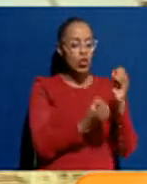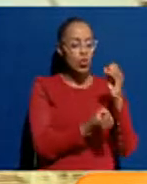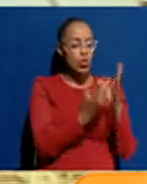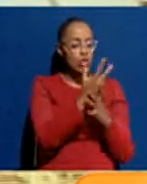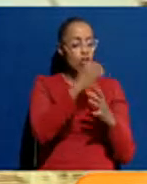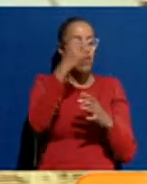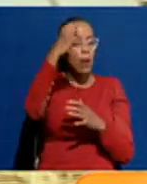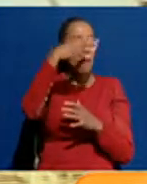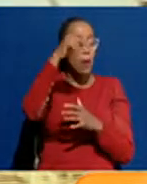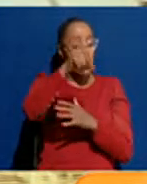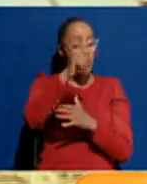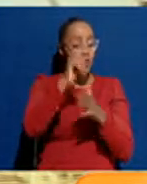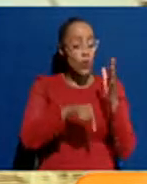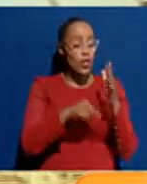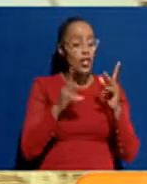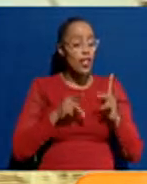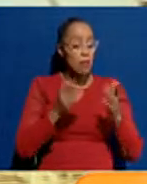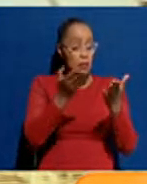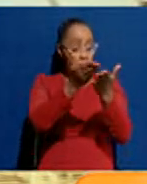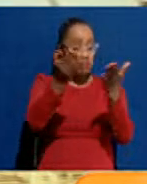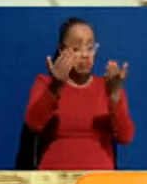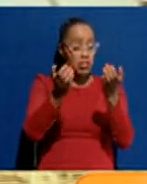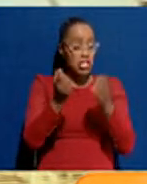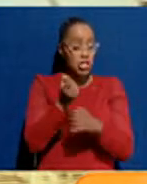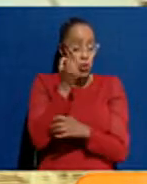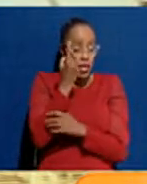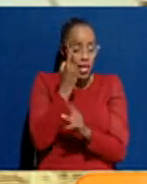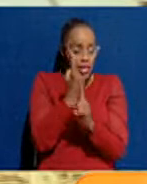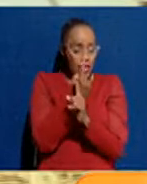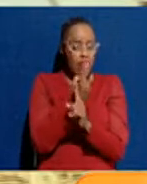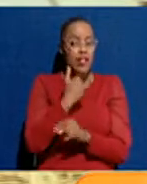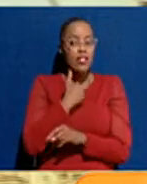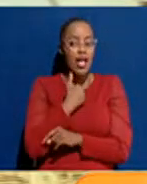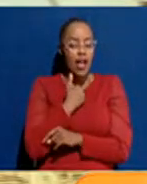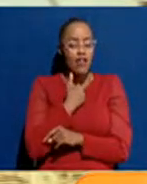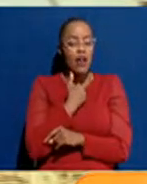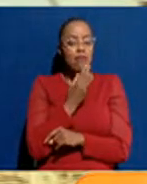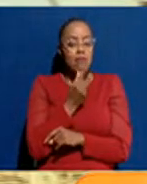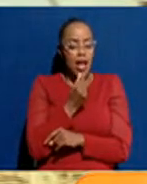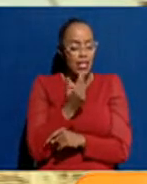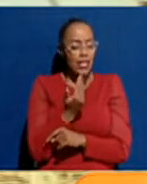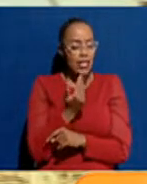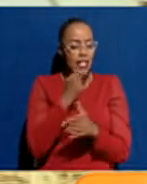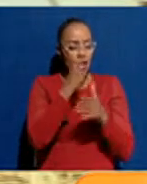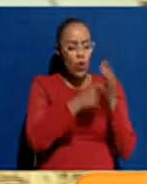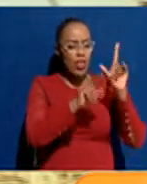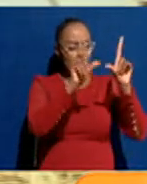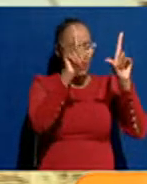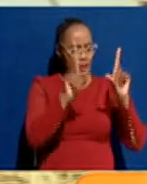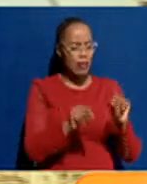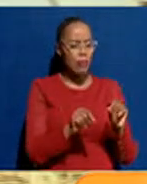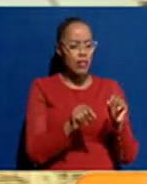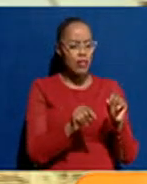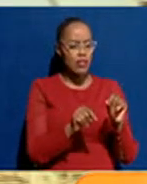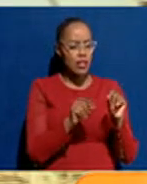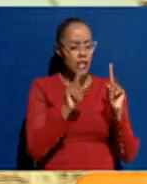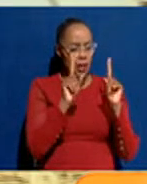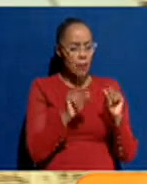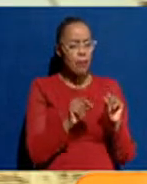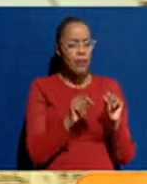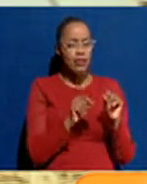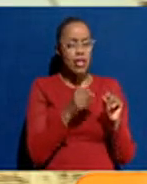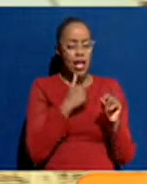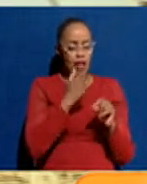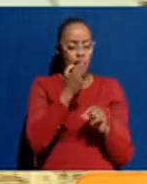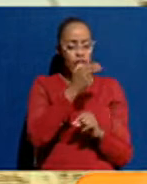this is really what the public should get to know, have different pricing. The cheapest is hydro.